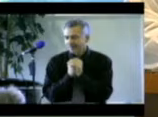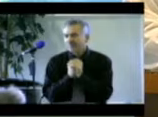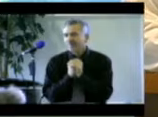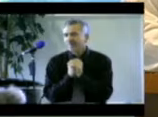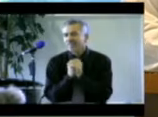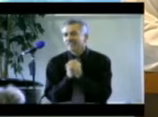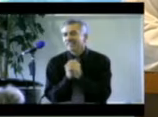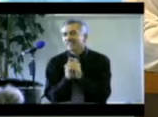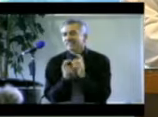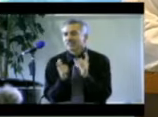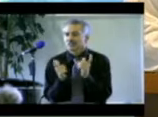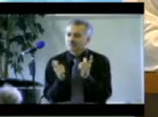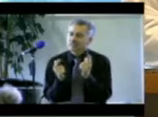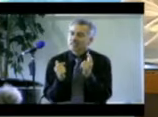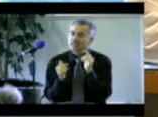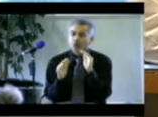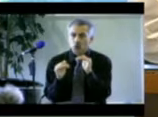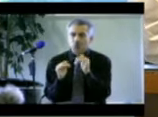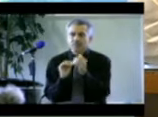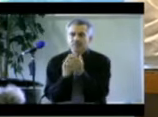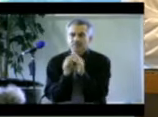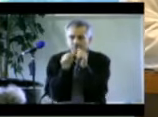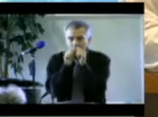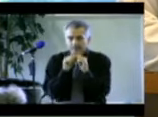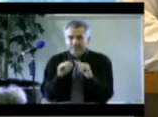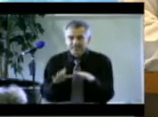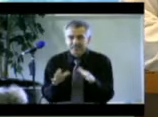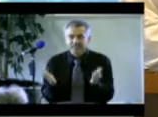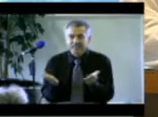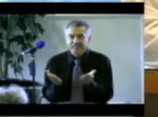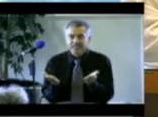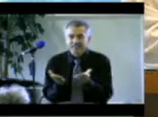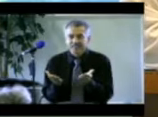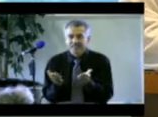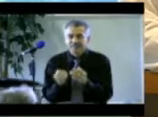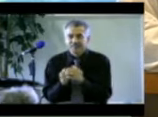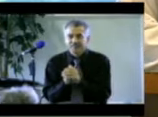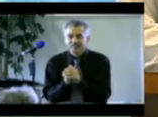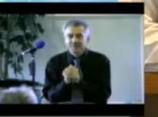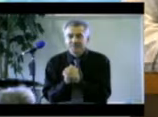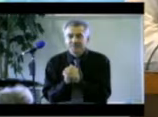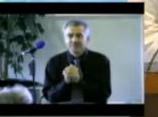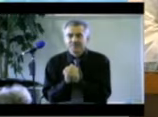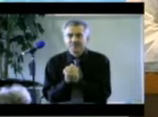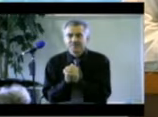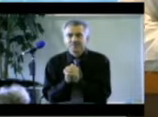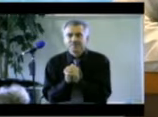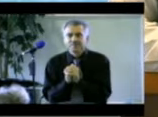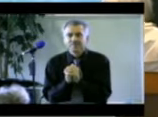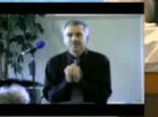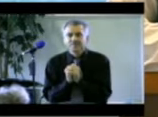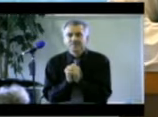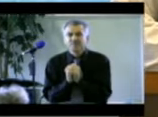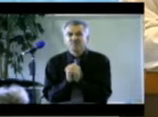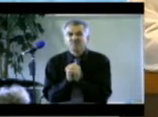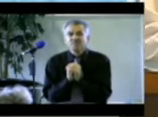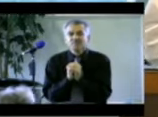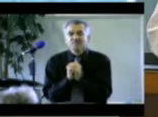leaving before. So I hope it's a blessing. It's a song that Jason Maloney, Stephen Stewart, and I worked on together, and it's called When We